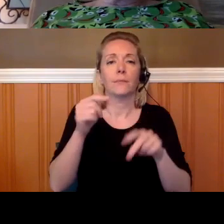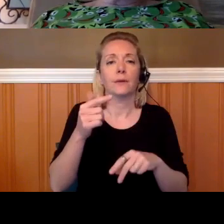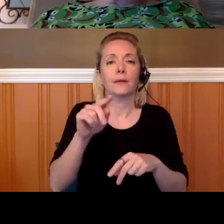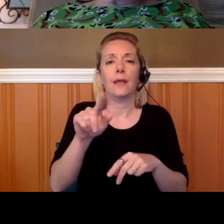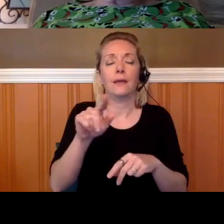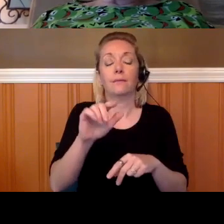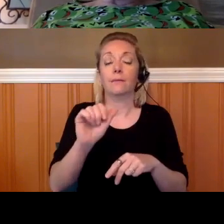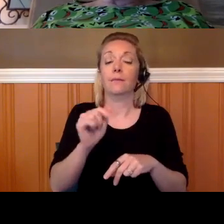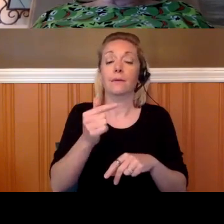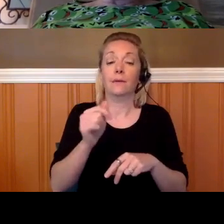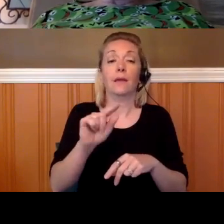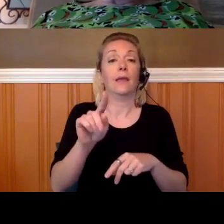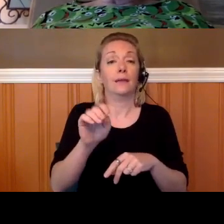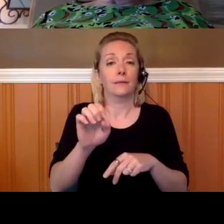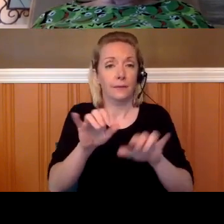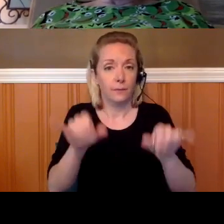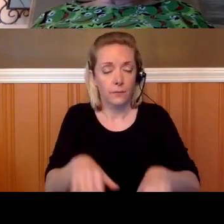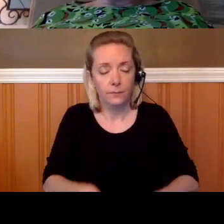Marin, I found out,